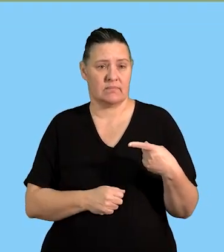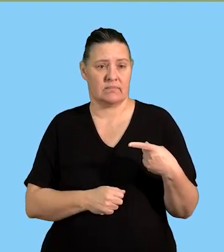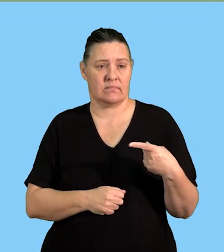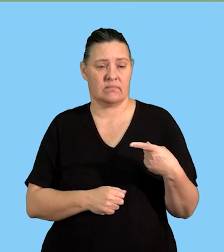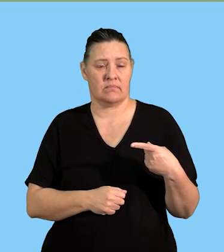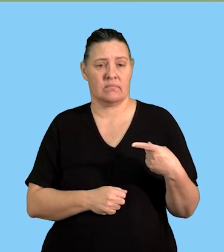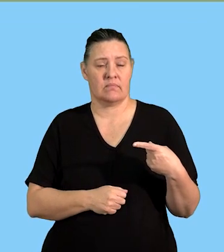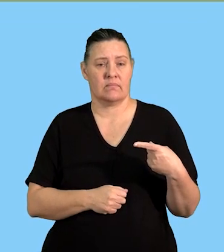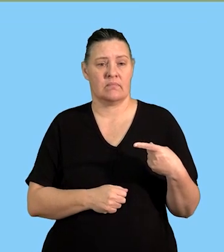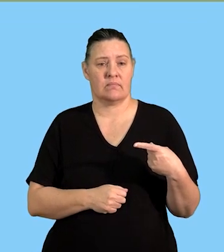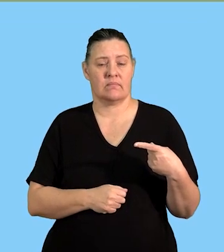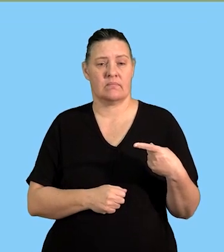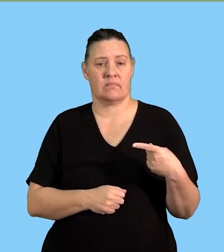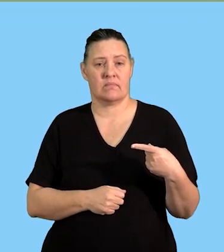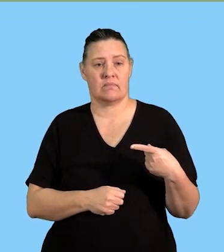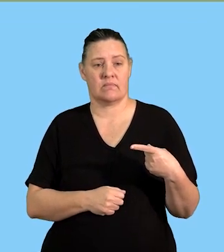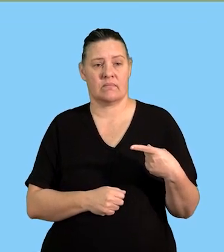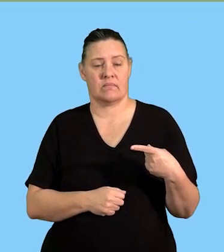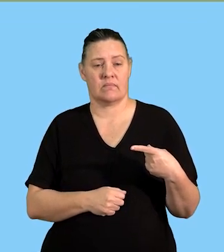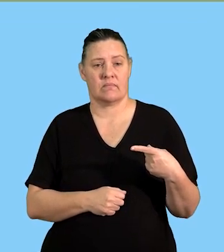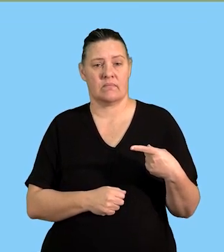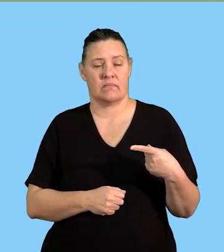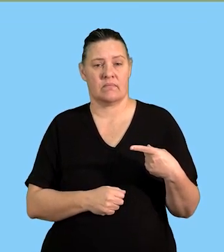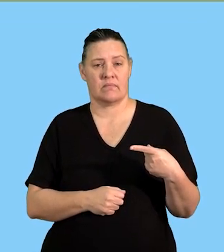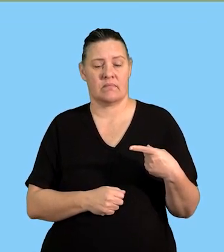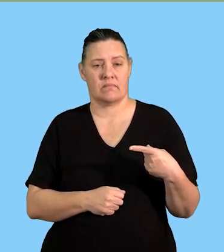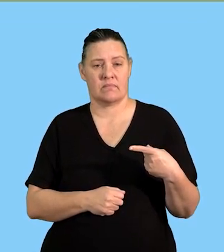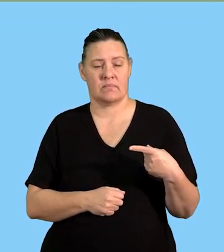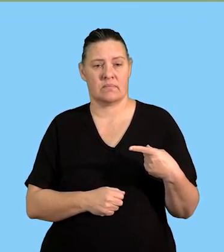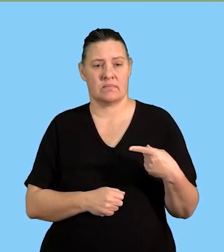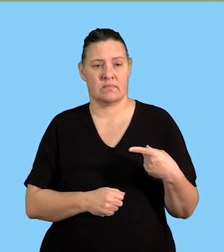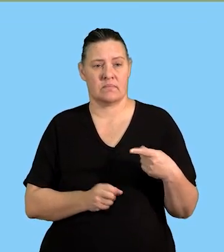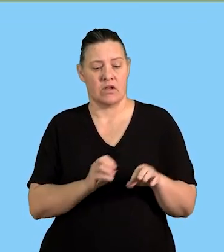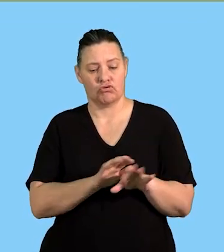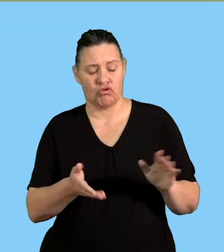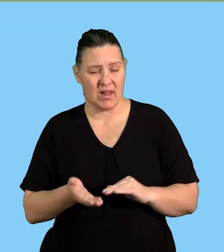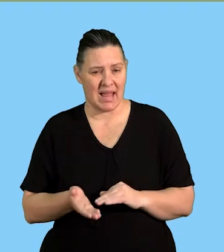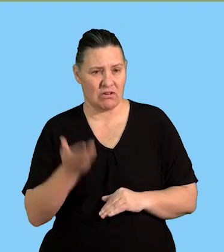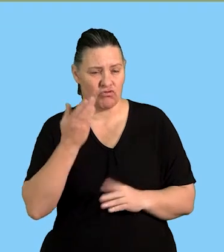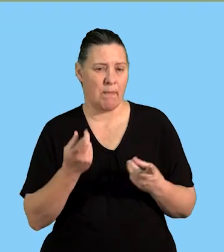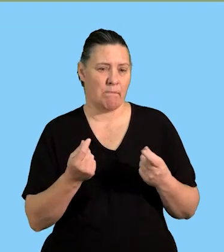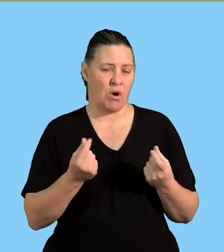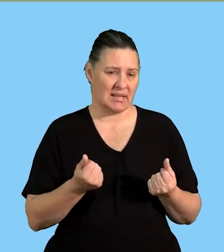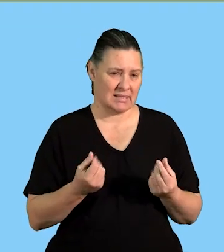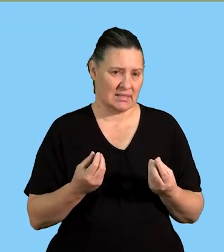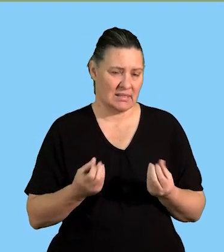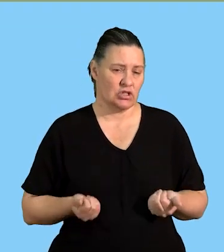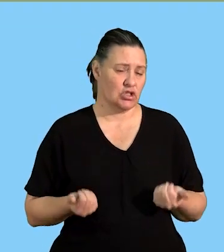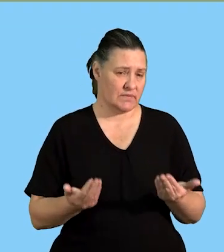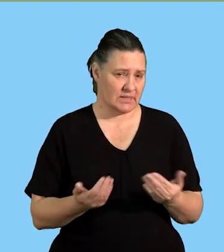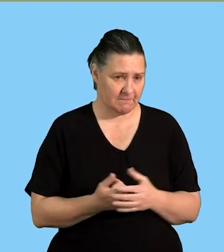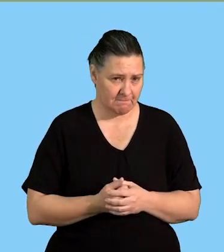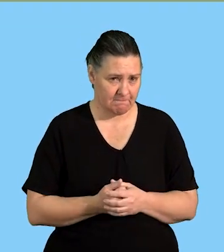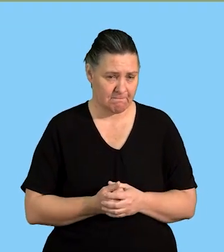is supposed to be the one that is related to the general increase of prices of goods